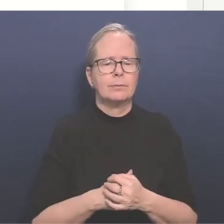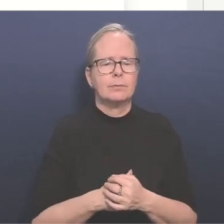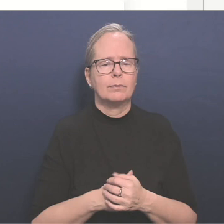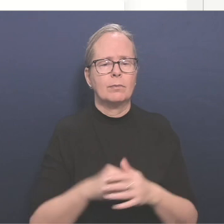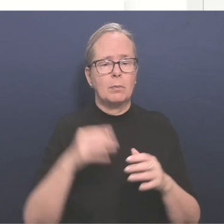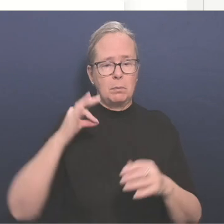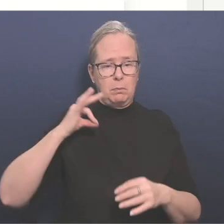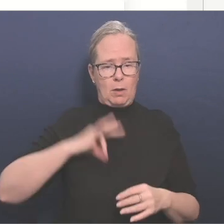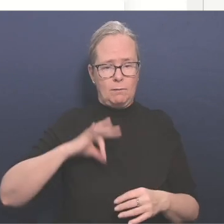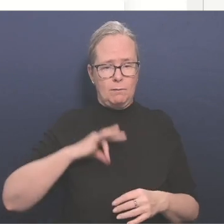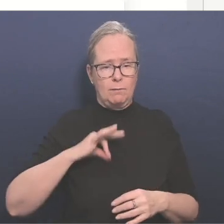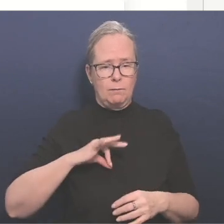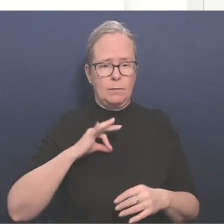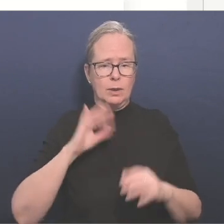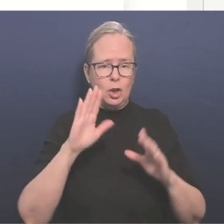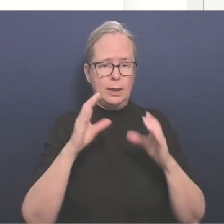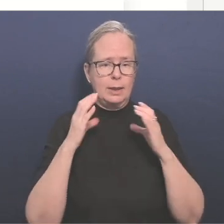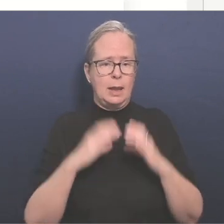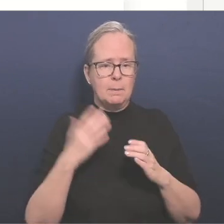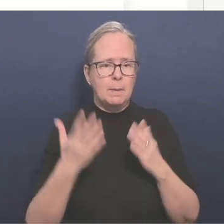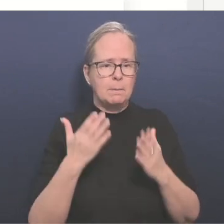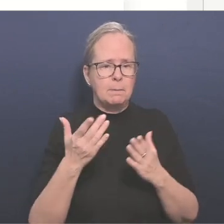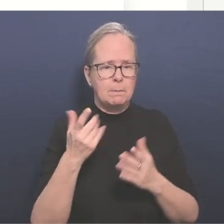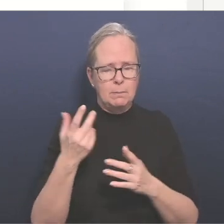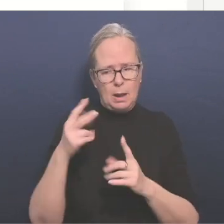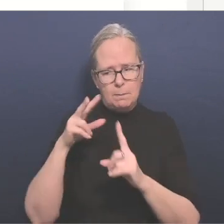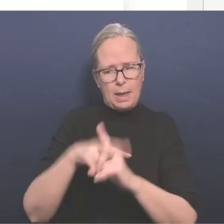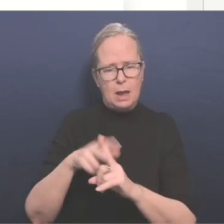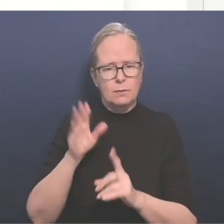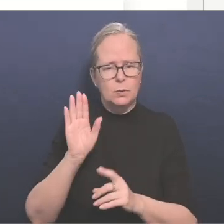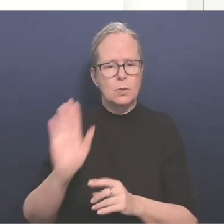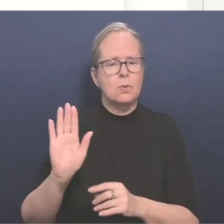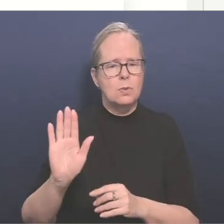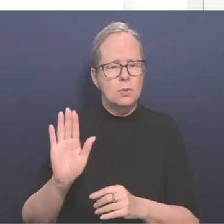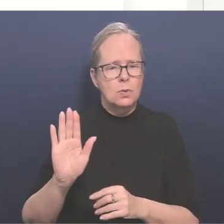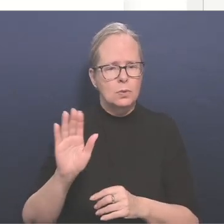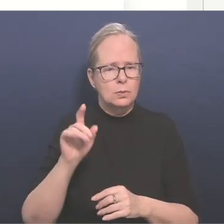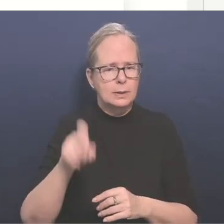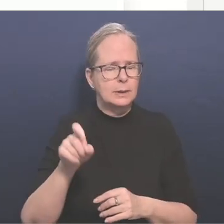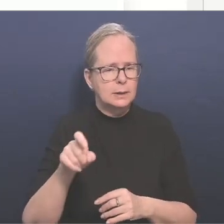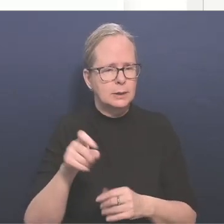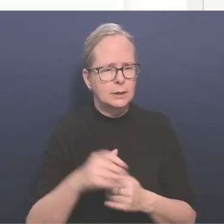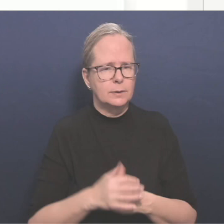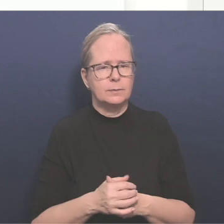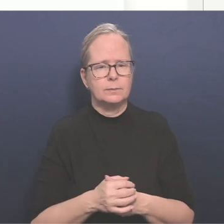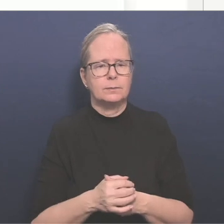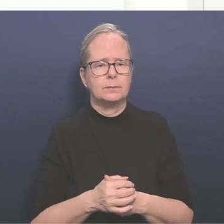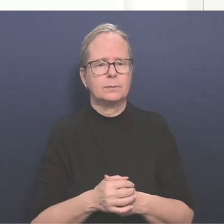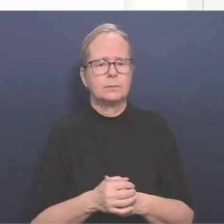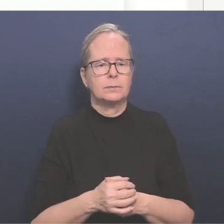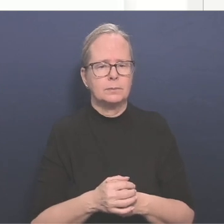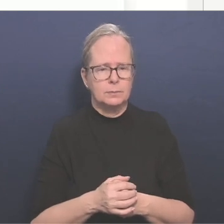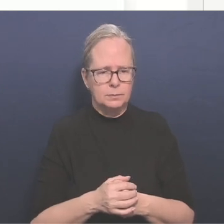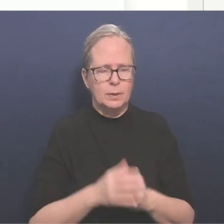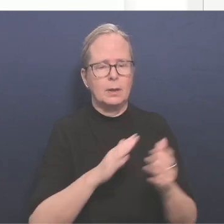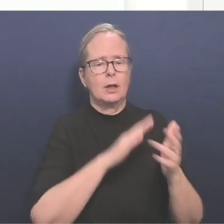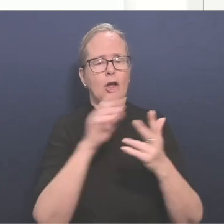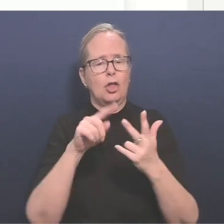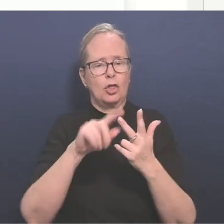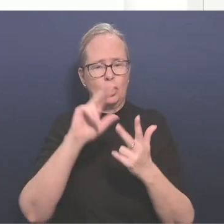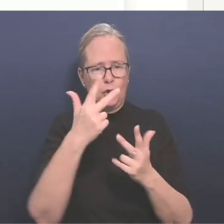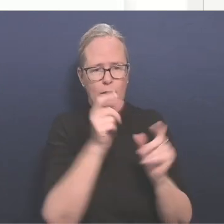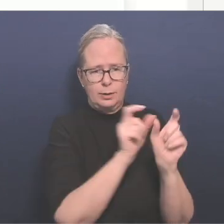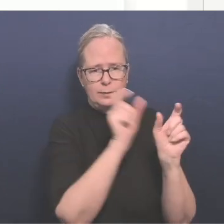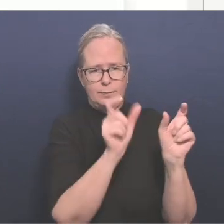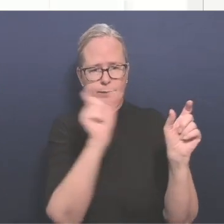and right now we're going to take you through a persona called Aisha, and we're going to